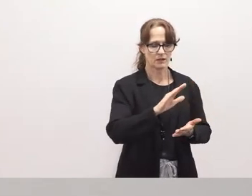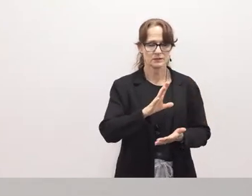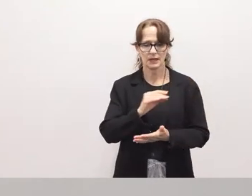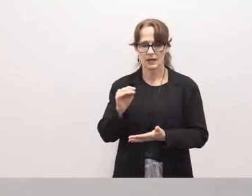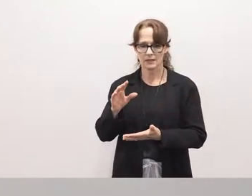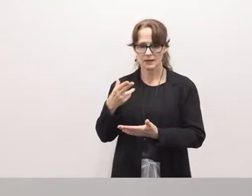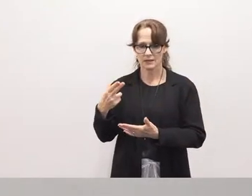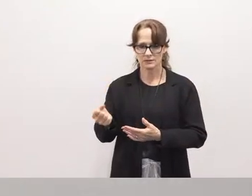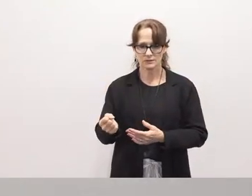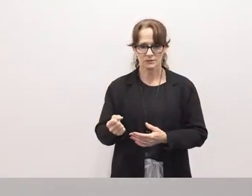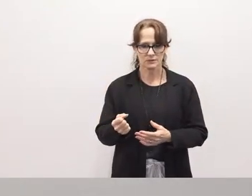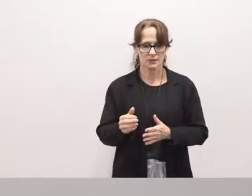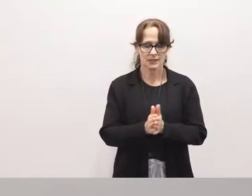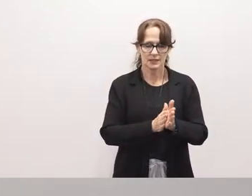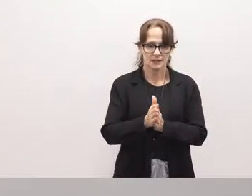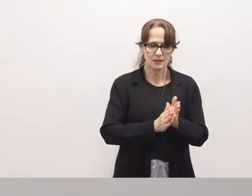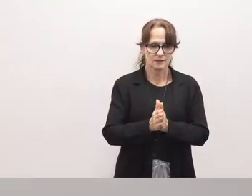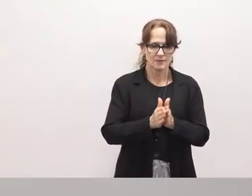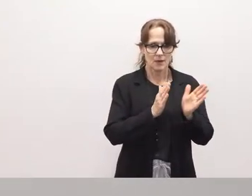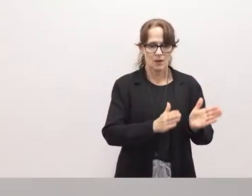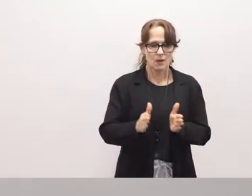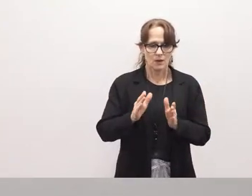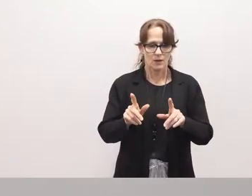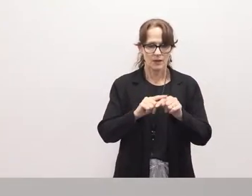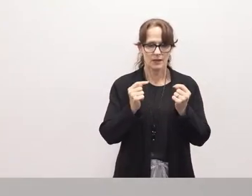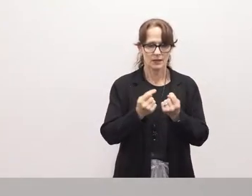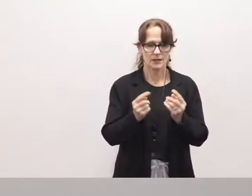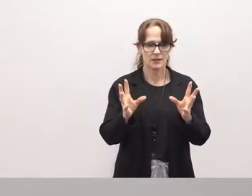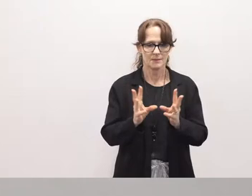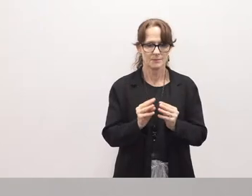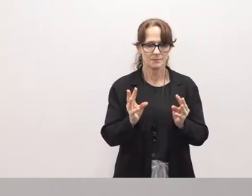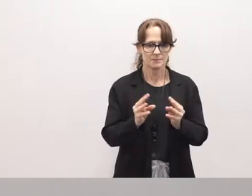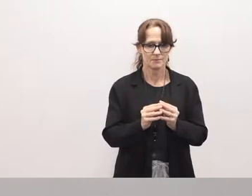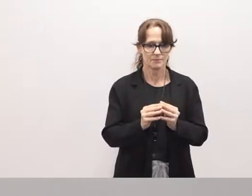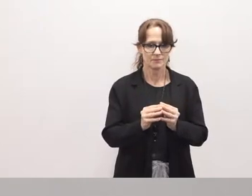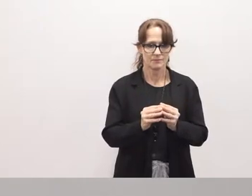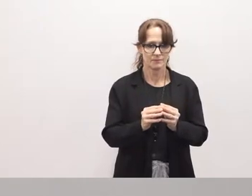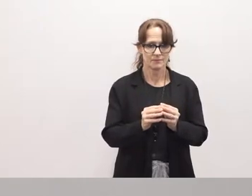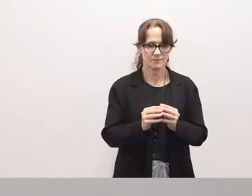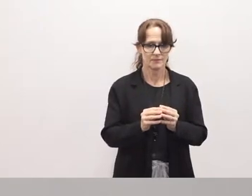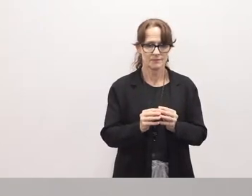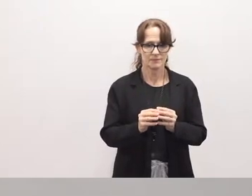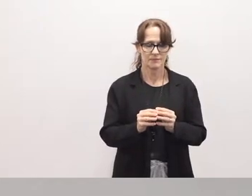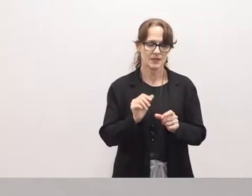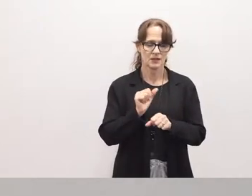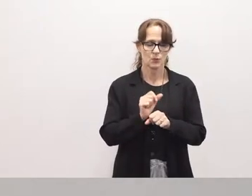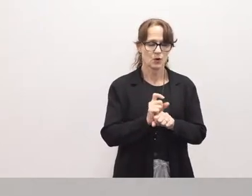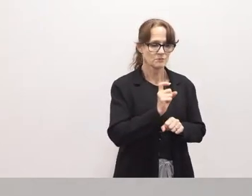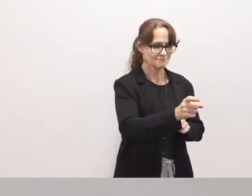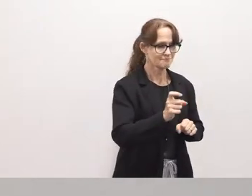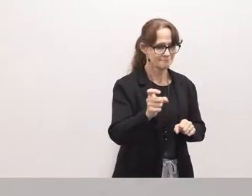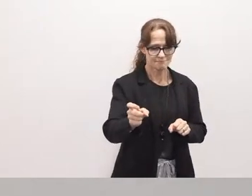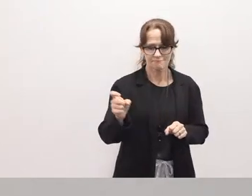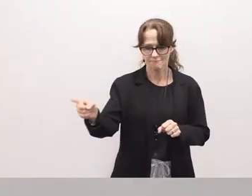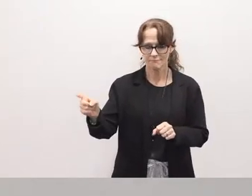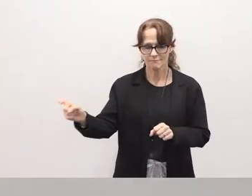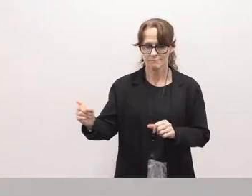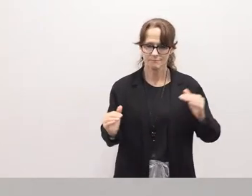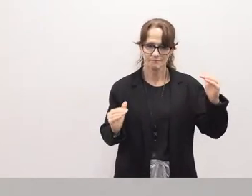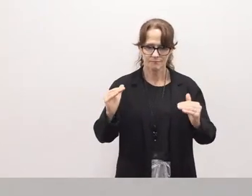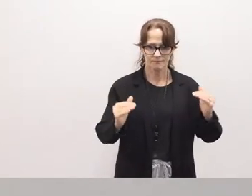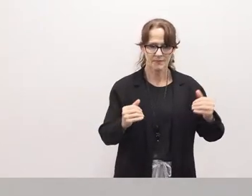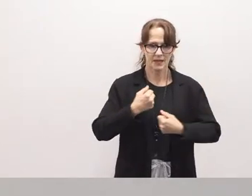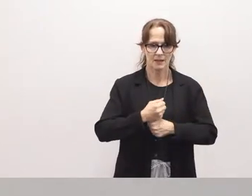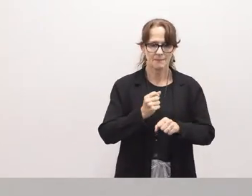And he says he's proactive in organizing team meetings, delegating tasks, and ensuring that everyone